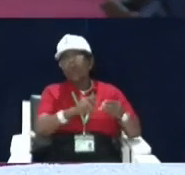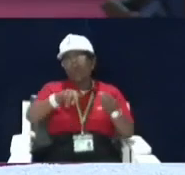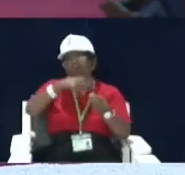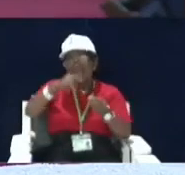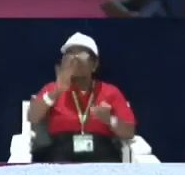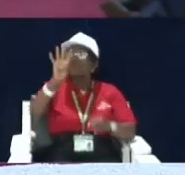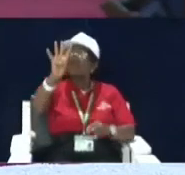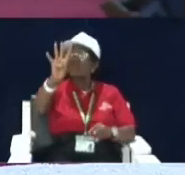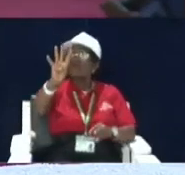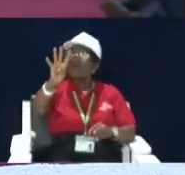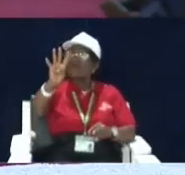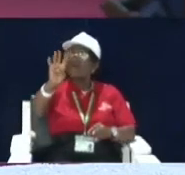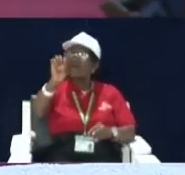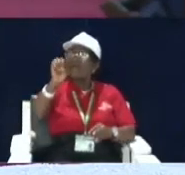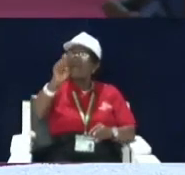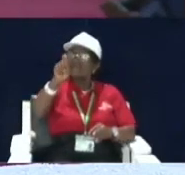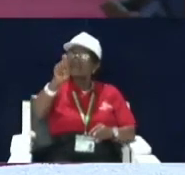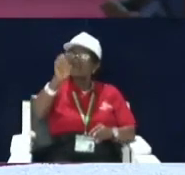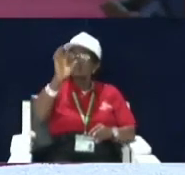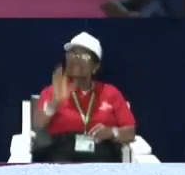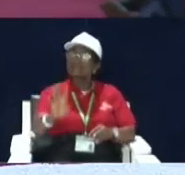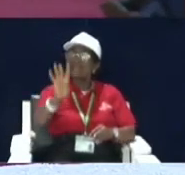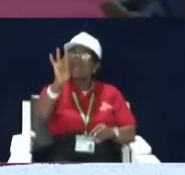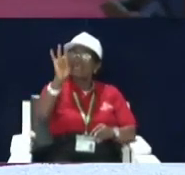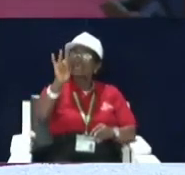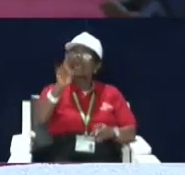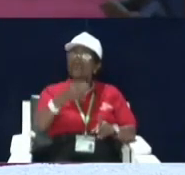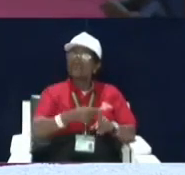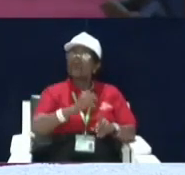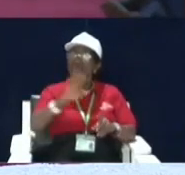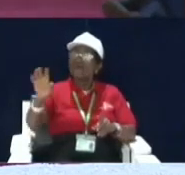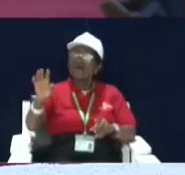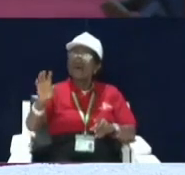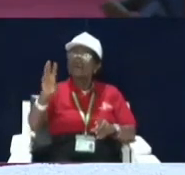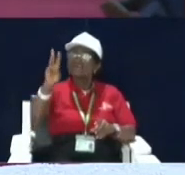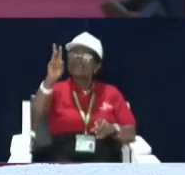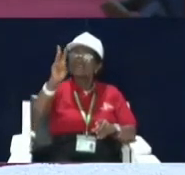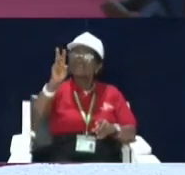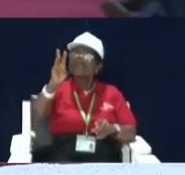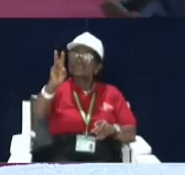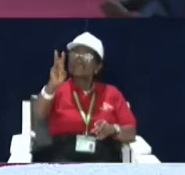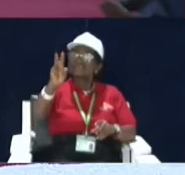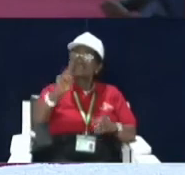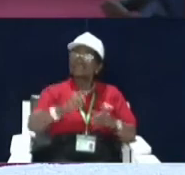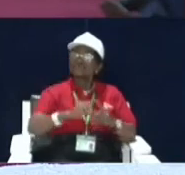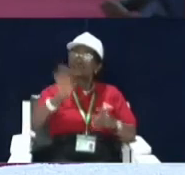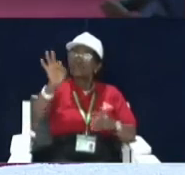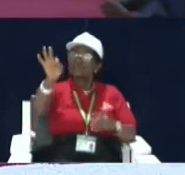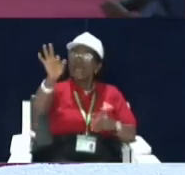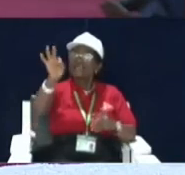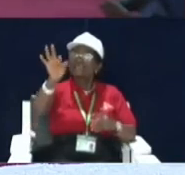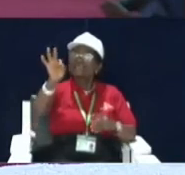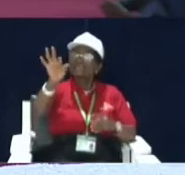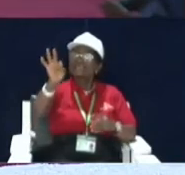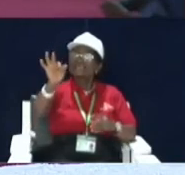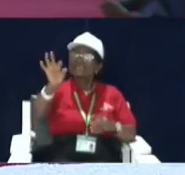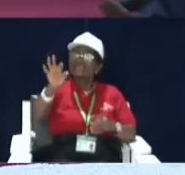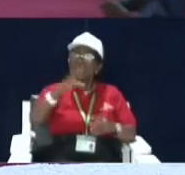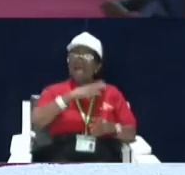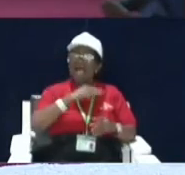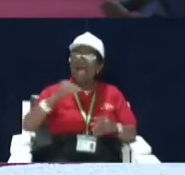Exodus chapter 8 from verse 16 to 19. Exodus 8, 16 to 19.